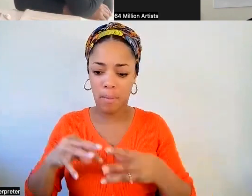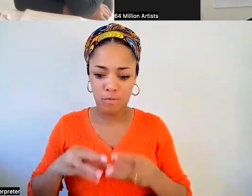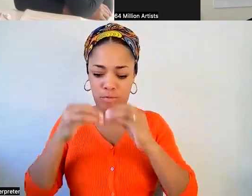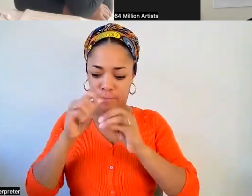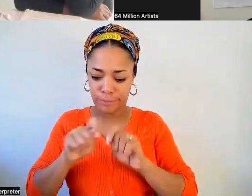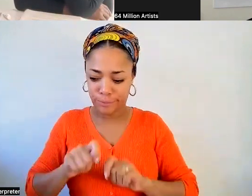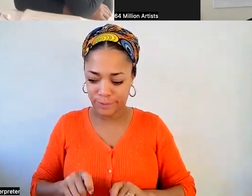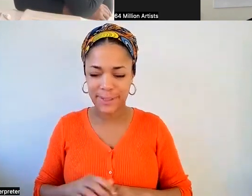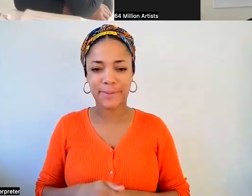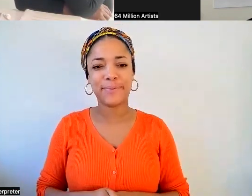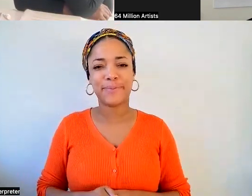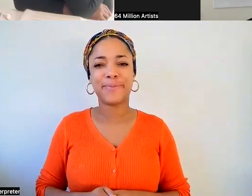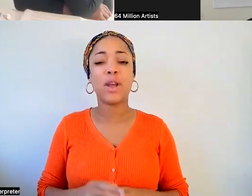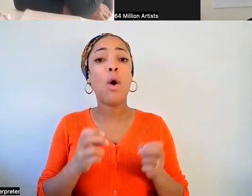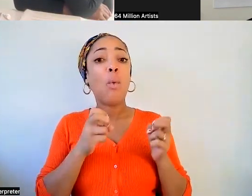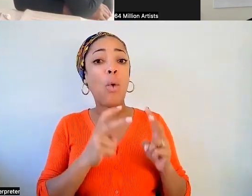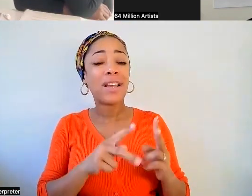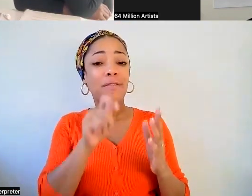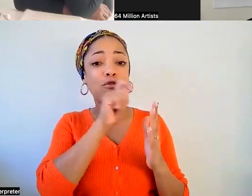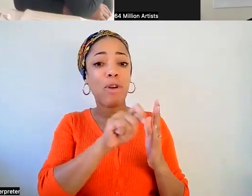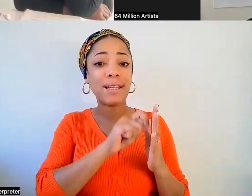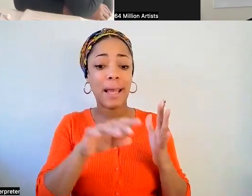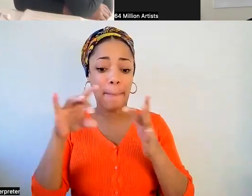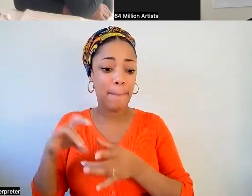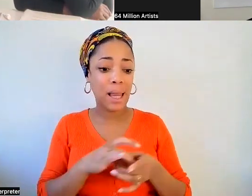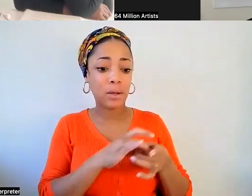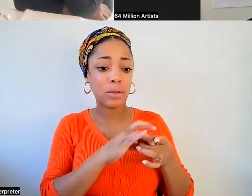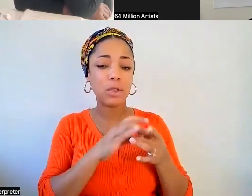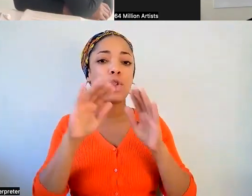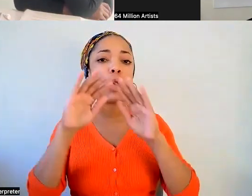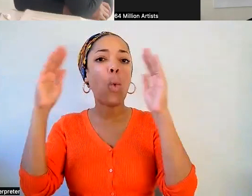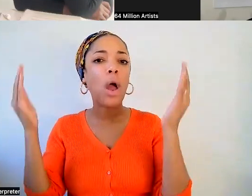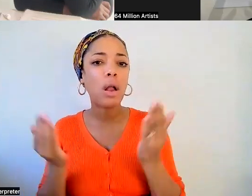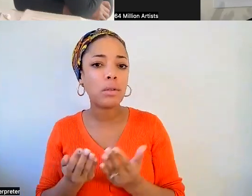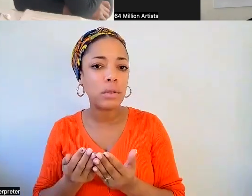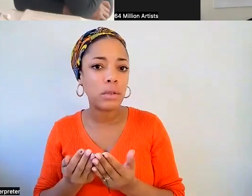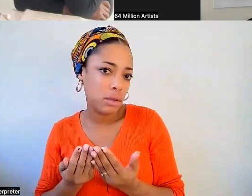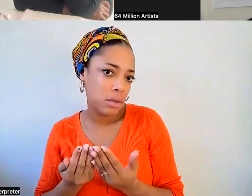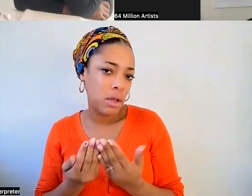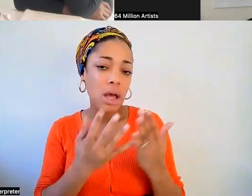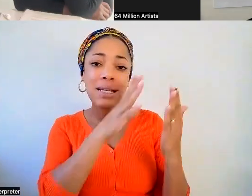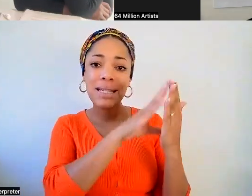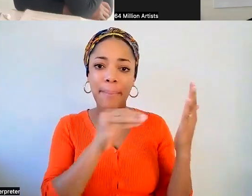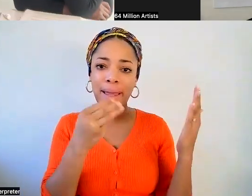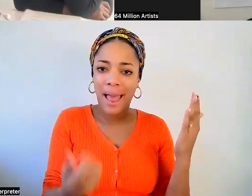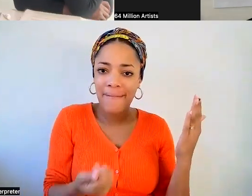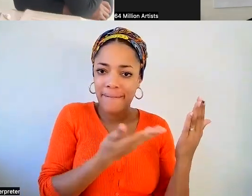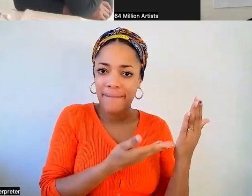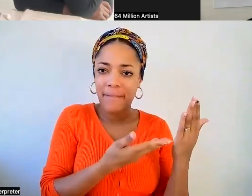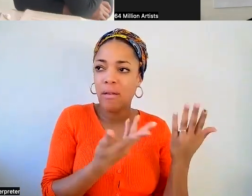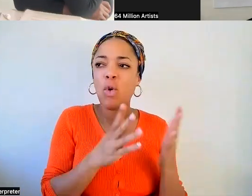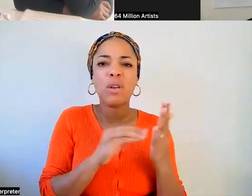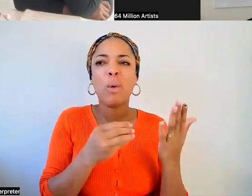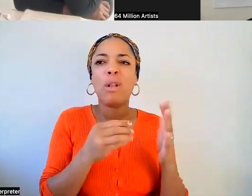writing belong to the world. Mm. Yes? You know what a template is, don't you? You know when you have on the computer, you have a template for a